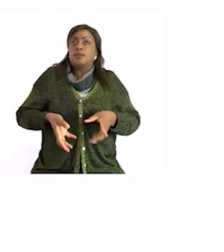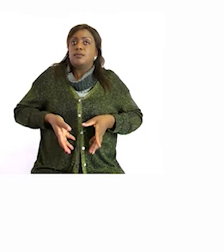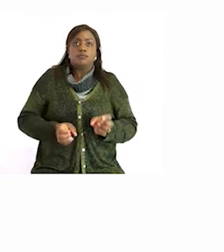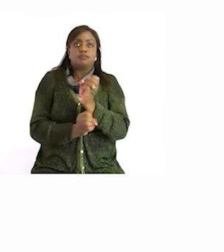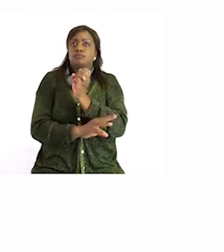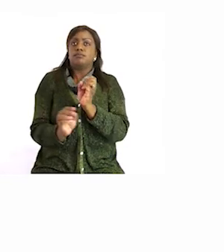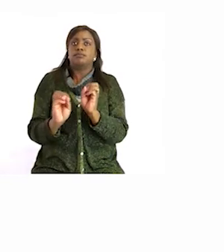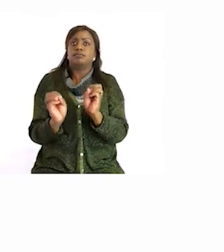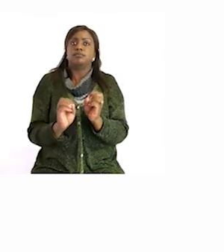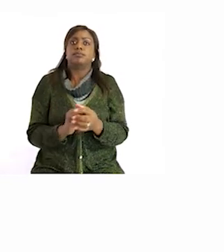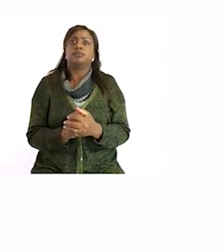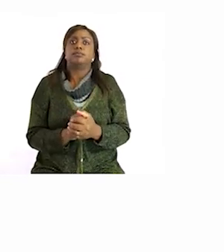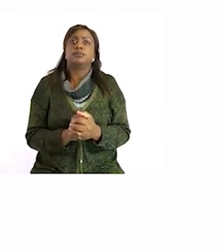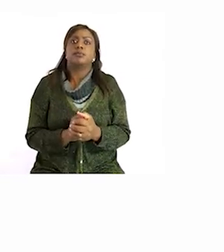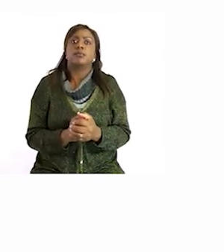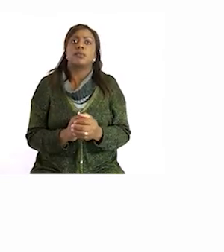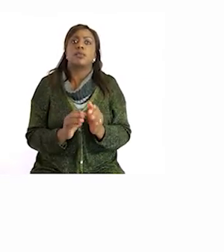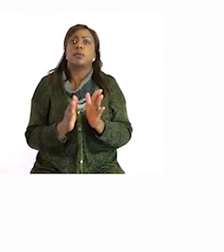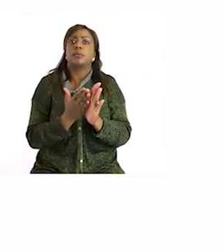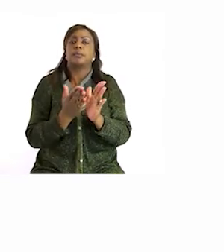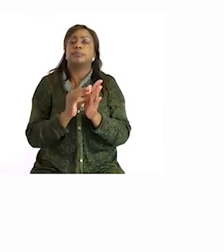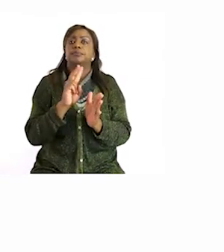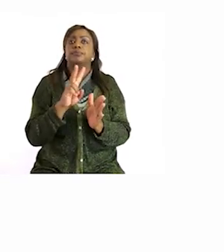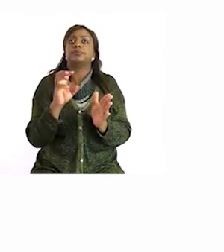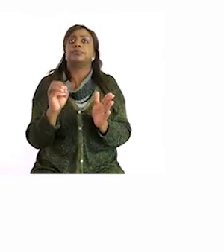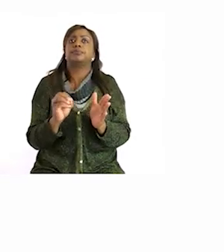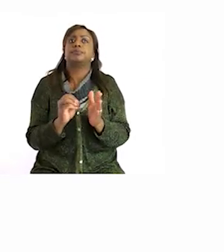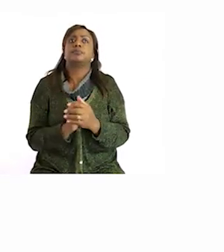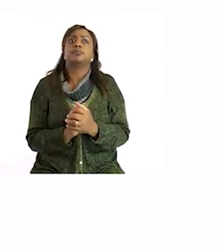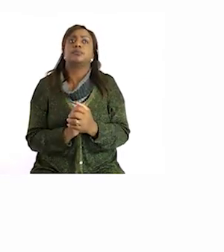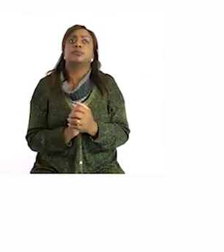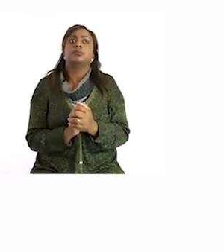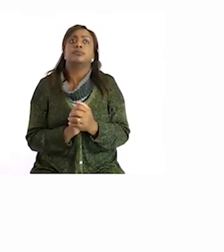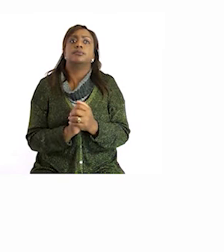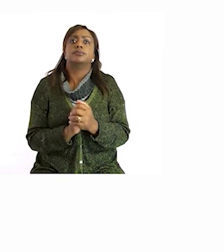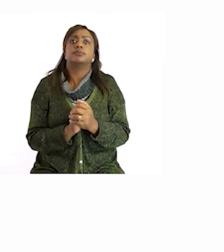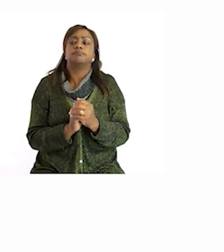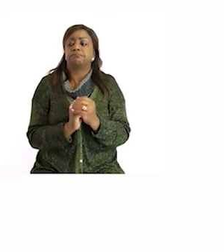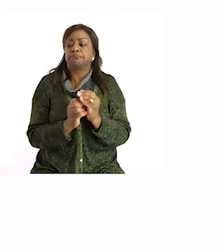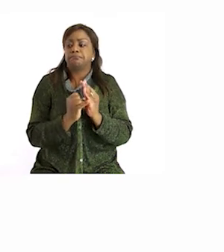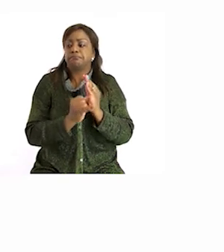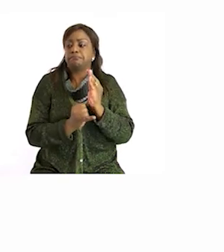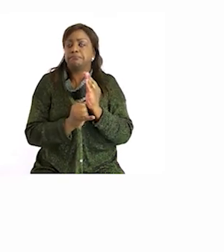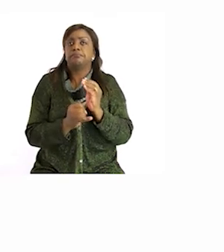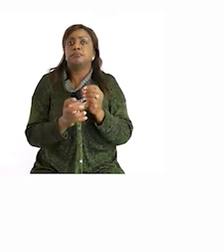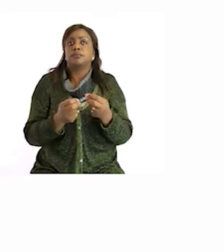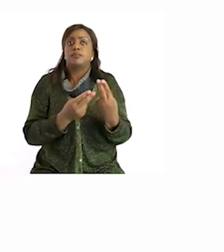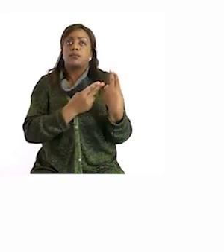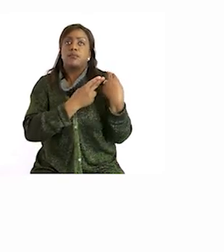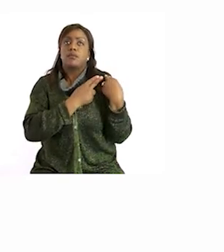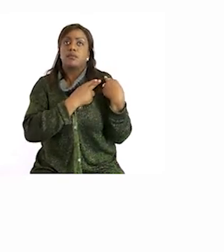Let us go down to page 20, and on page 20 at the bottom, we have the role of the